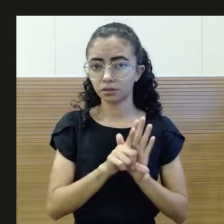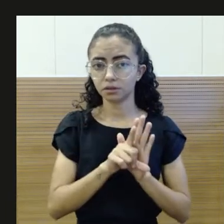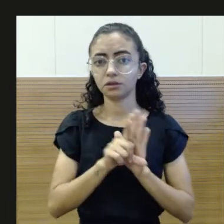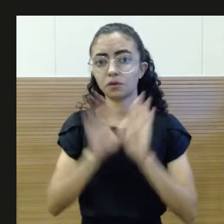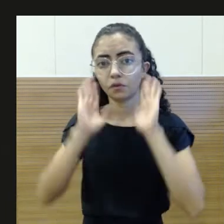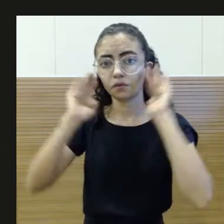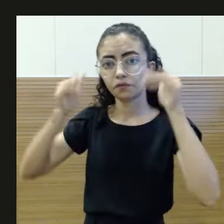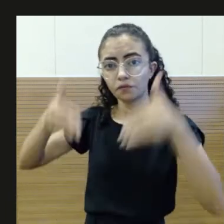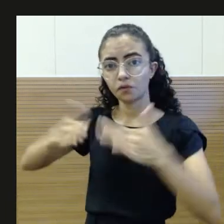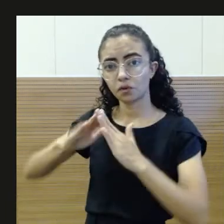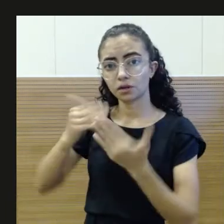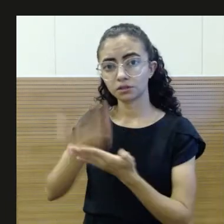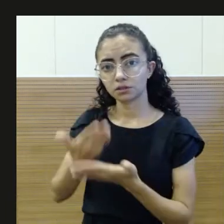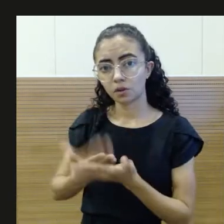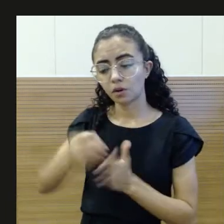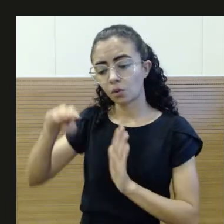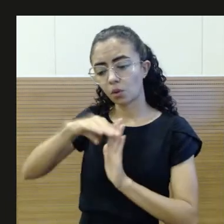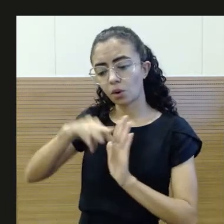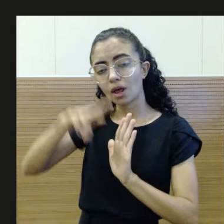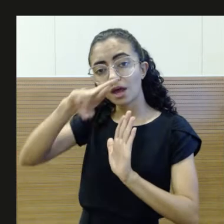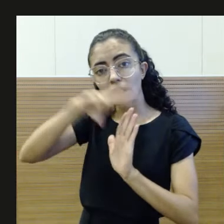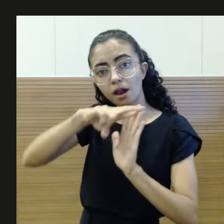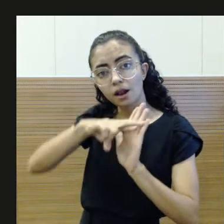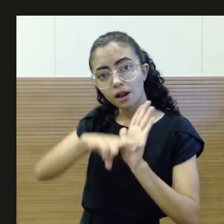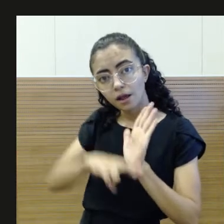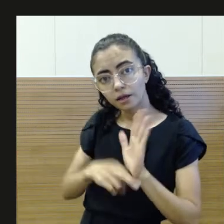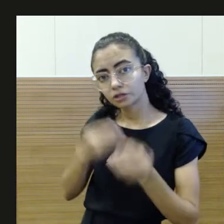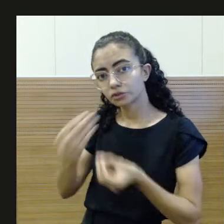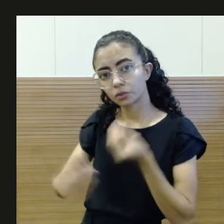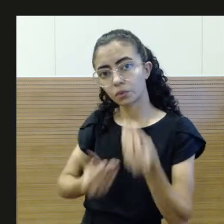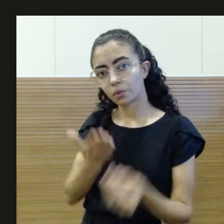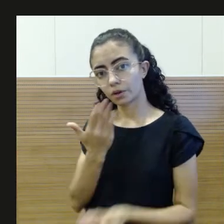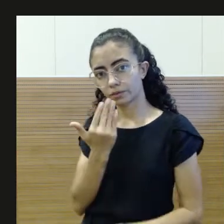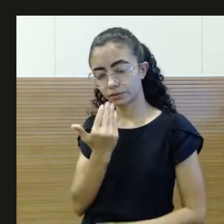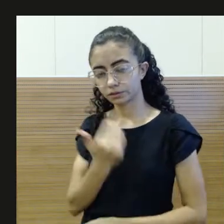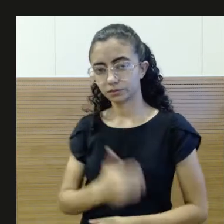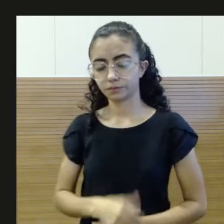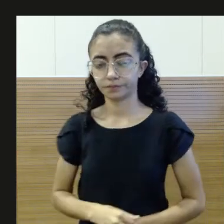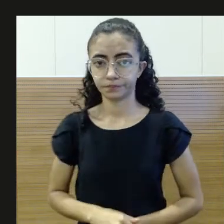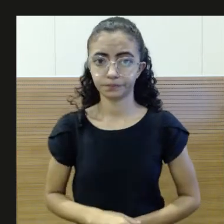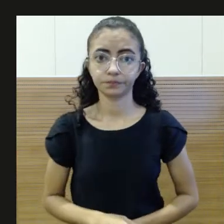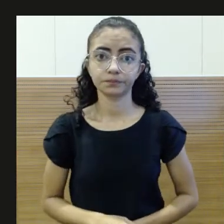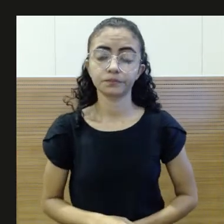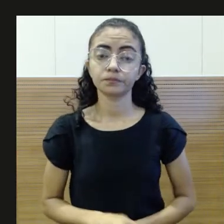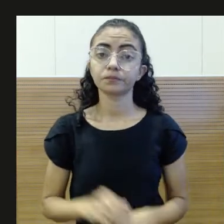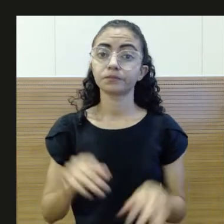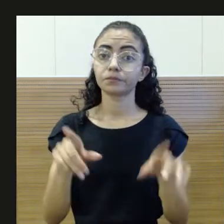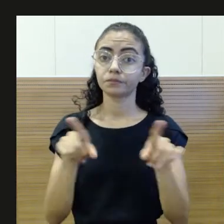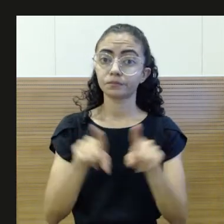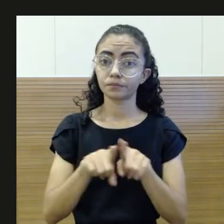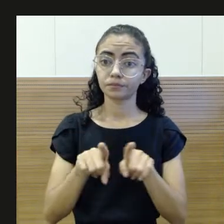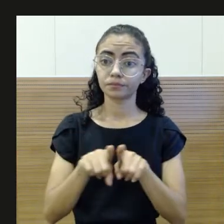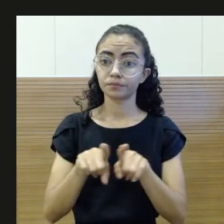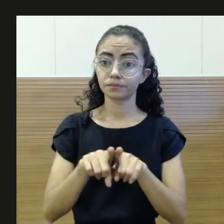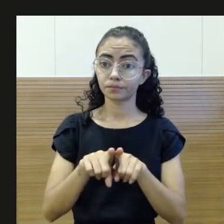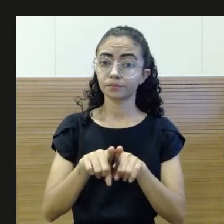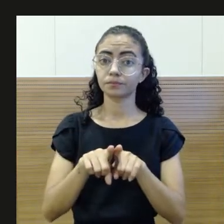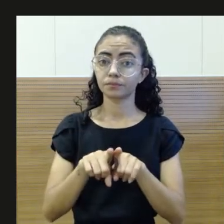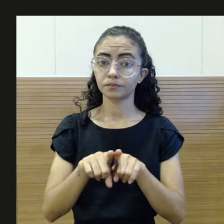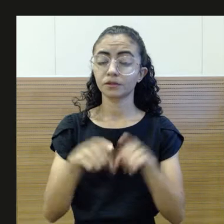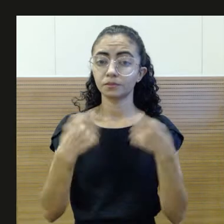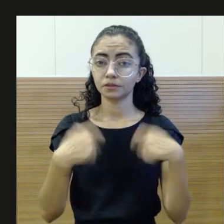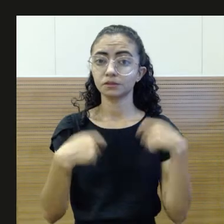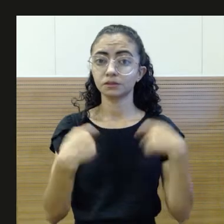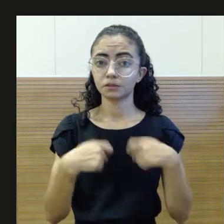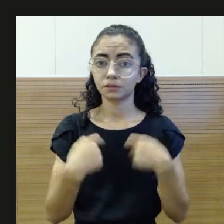greater consumption of ultra-processed foods, and this we need an update so that we can put it more clearly in